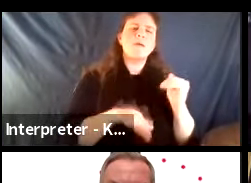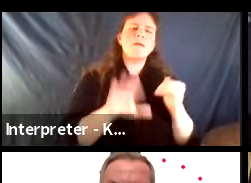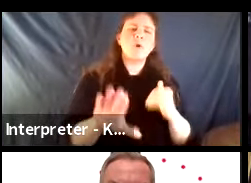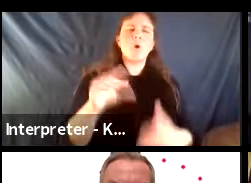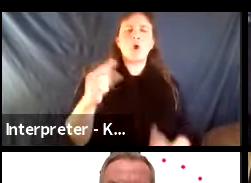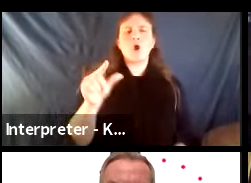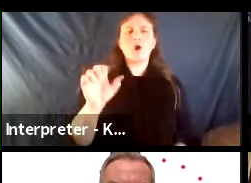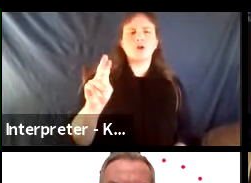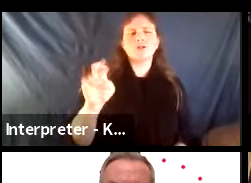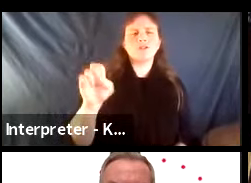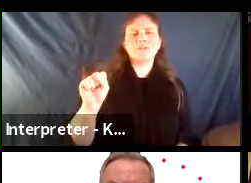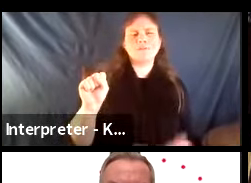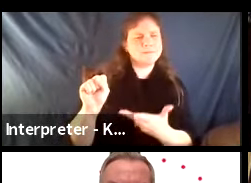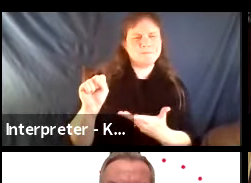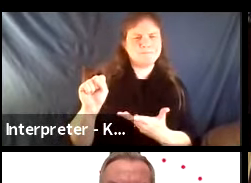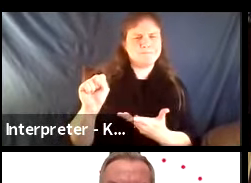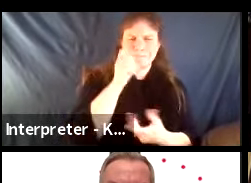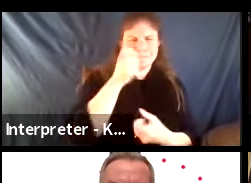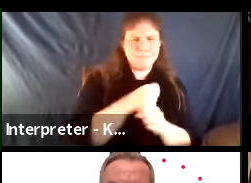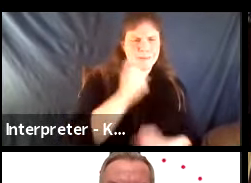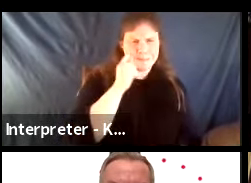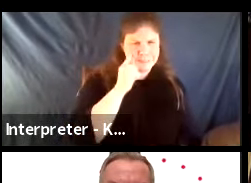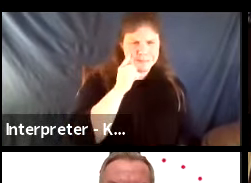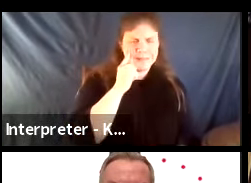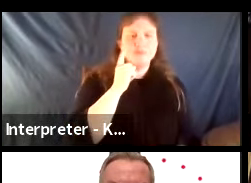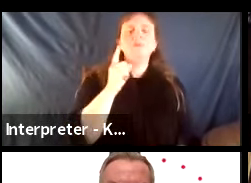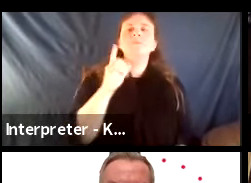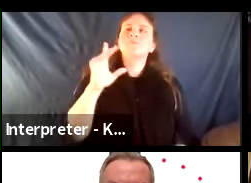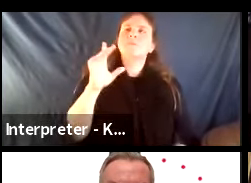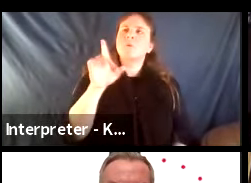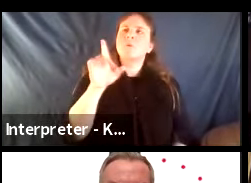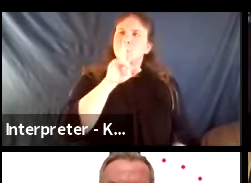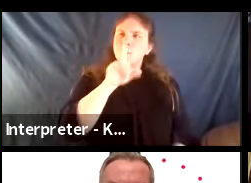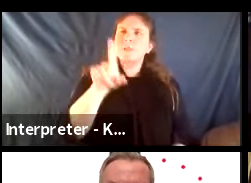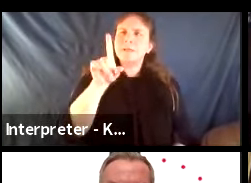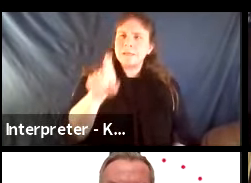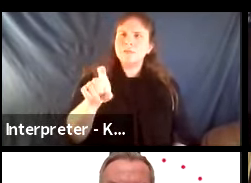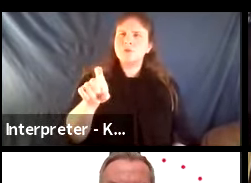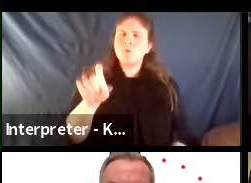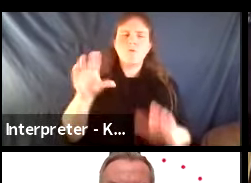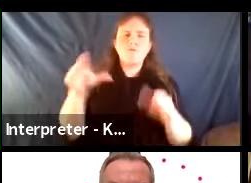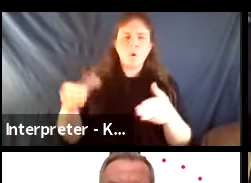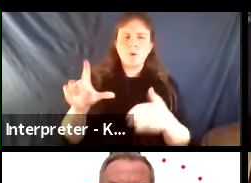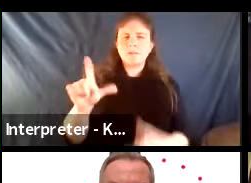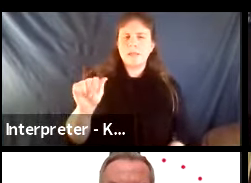particularly as it relates to the Latino population, we supported